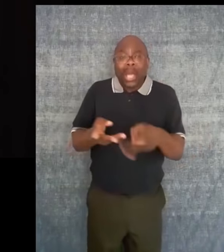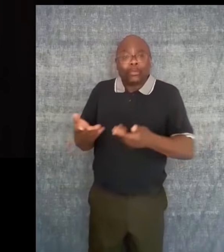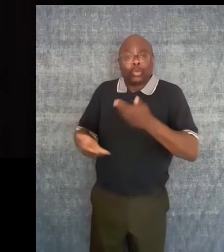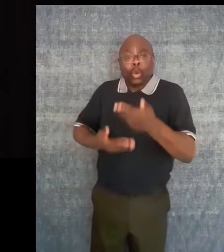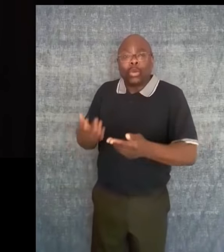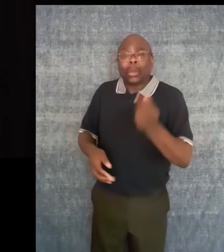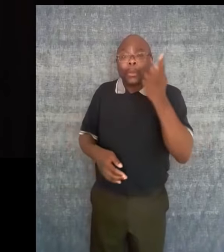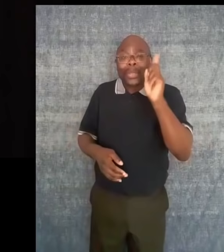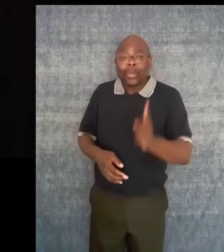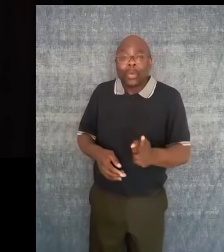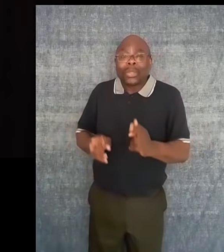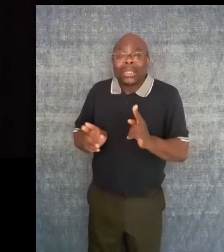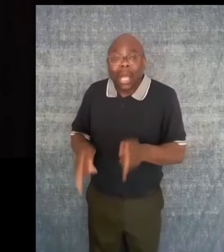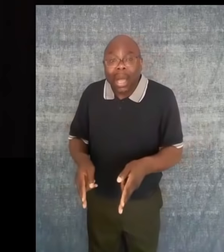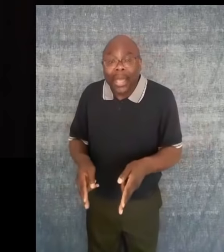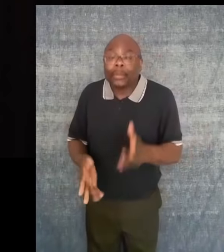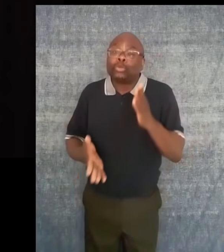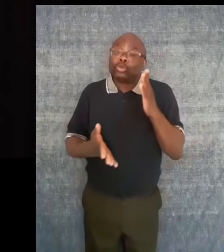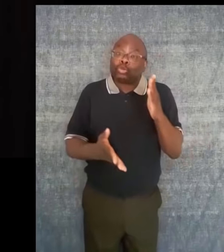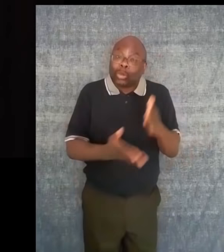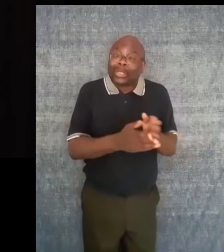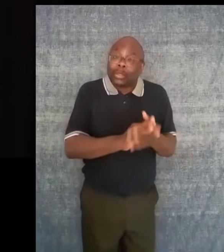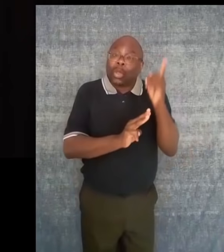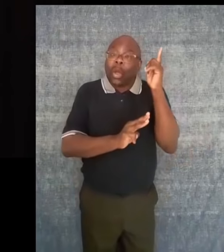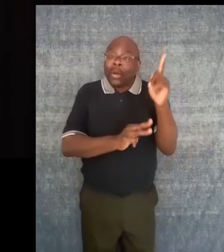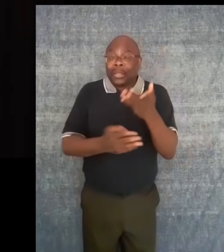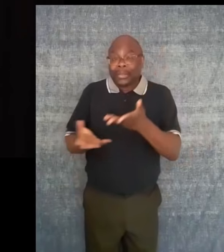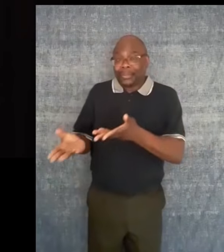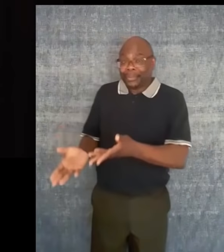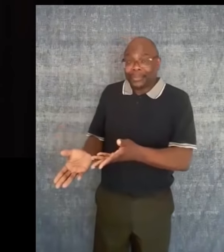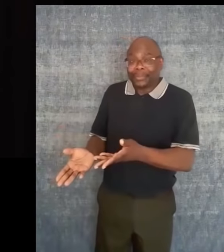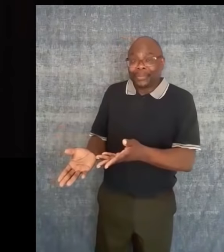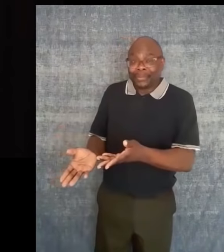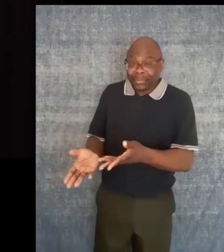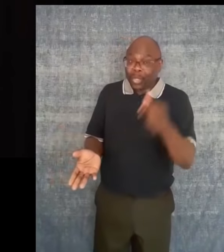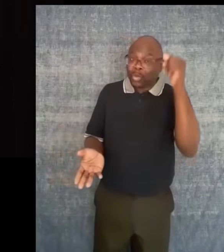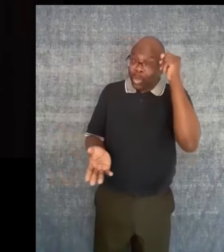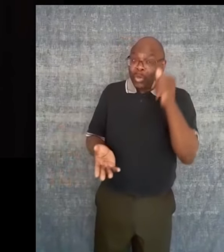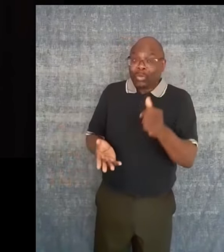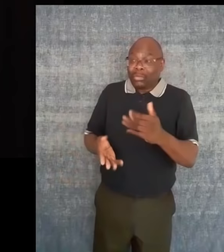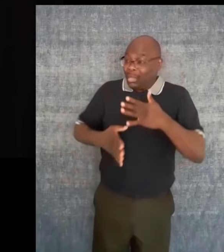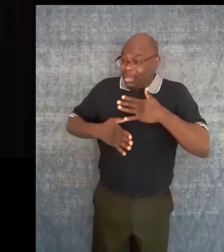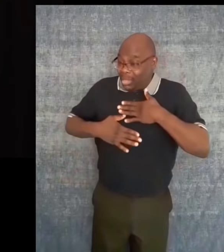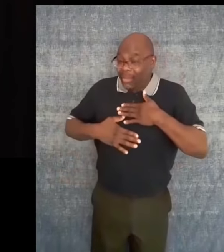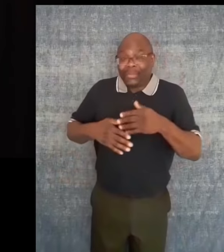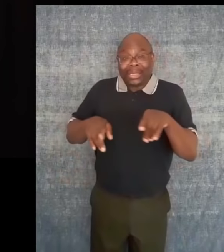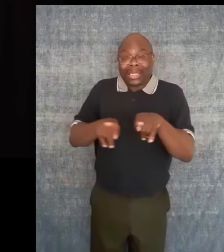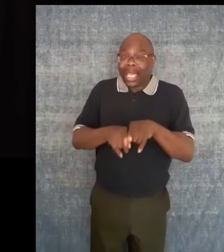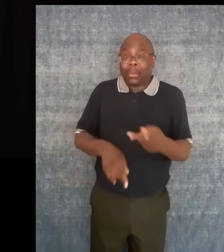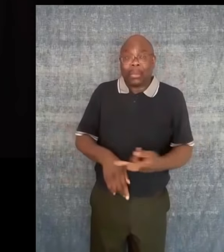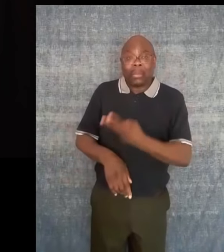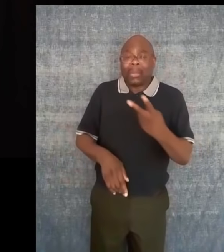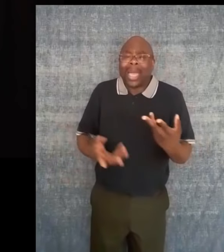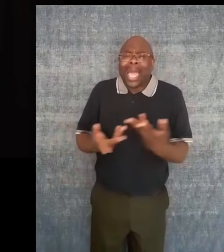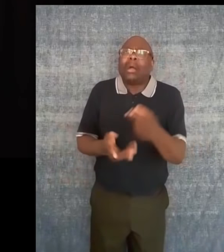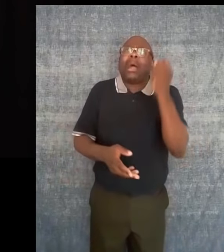testimonies of people who died trusting God. They are equally known and loved by God. And how